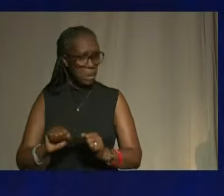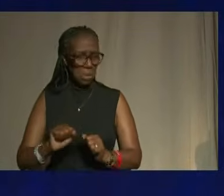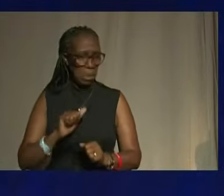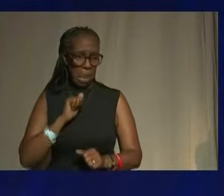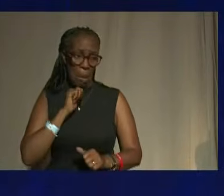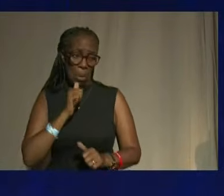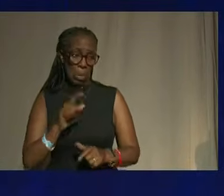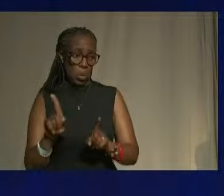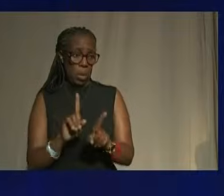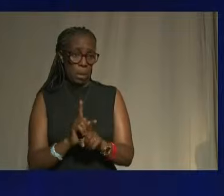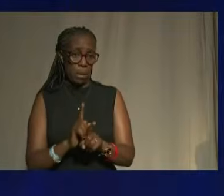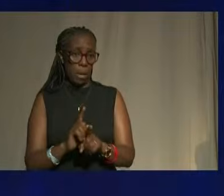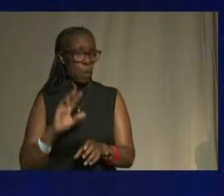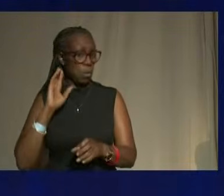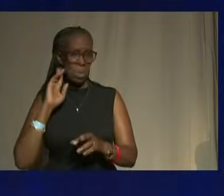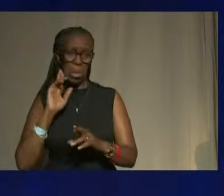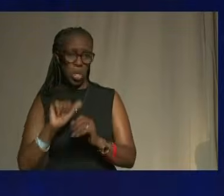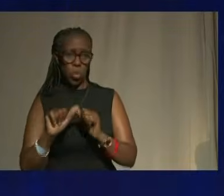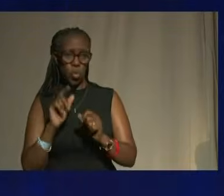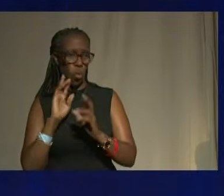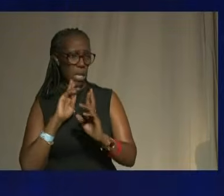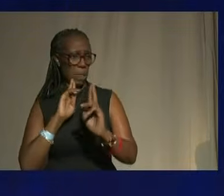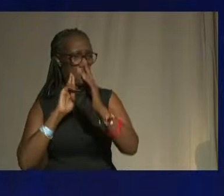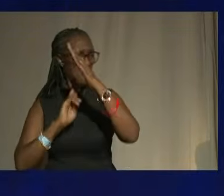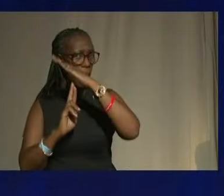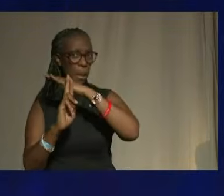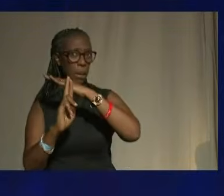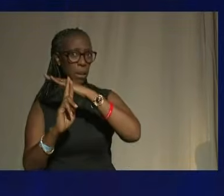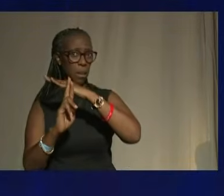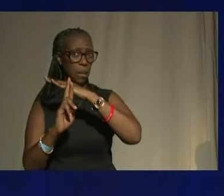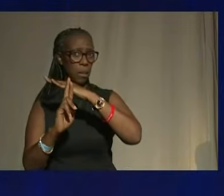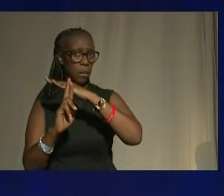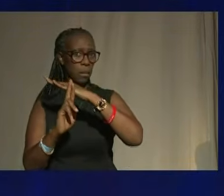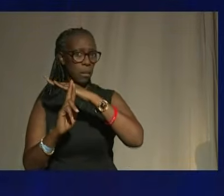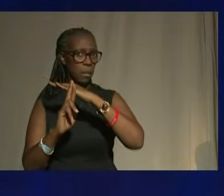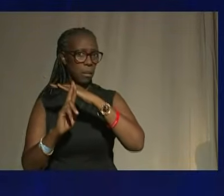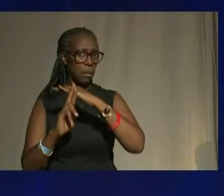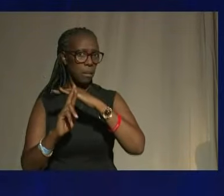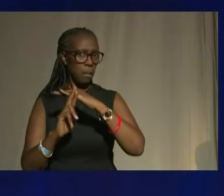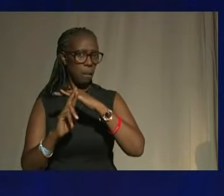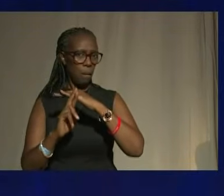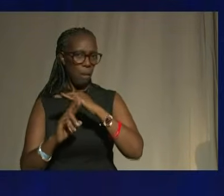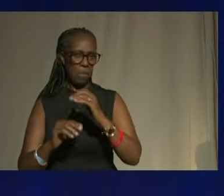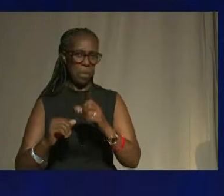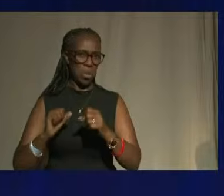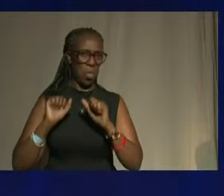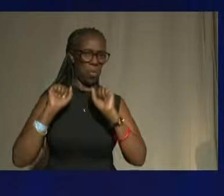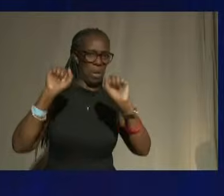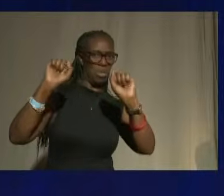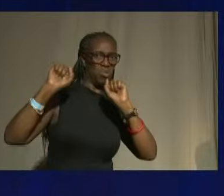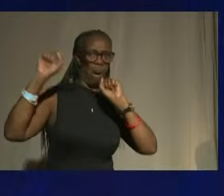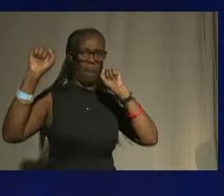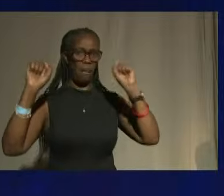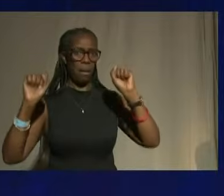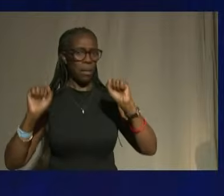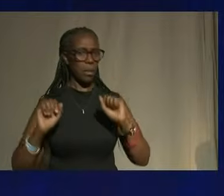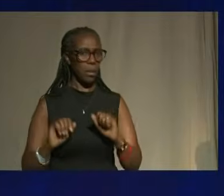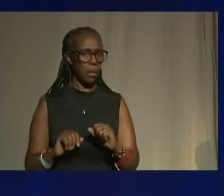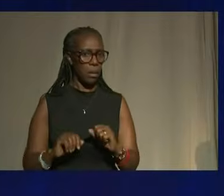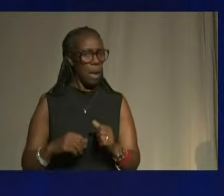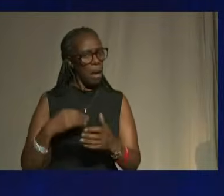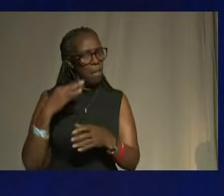disrespect. Disrespect is when you need to get a meeting, you have to get restive and threaten strike action. The fiscal policy